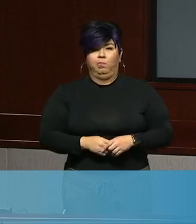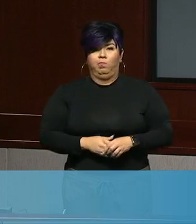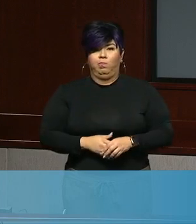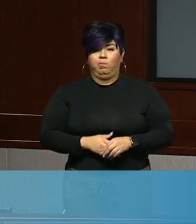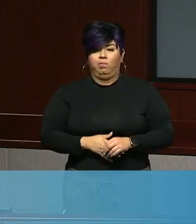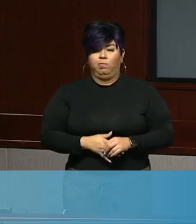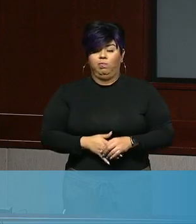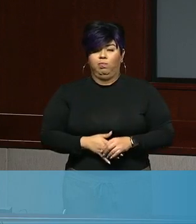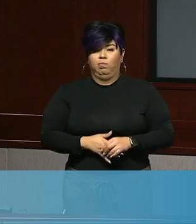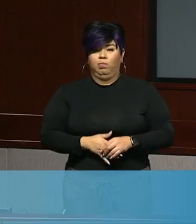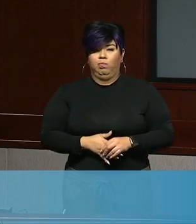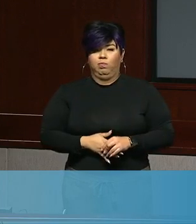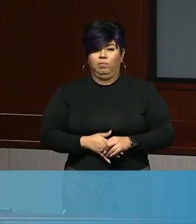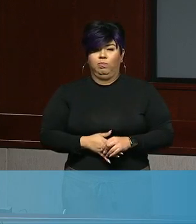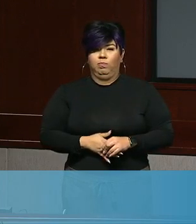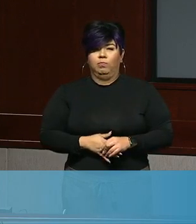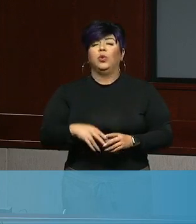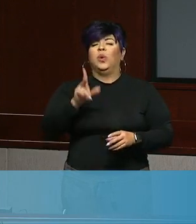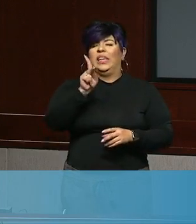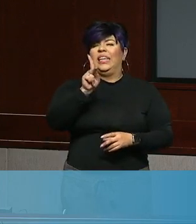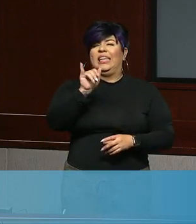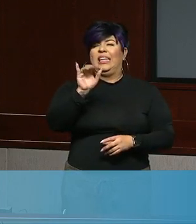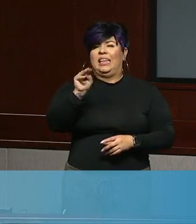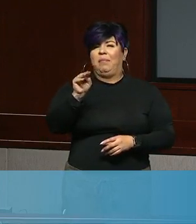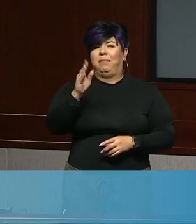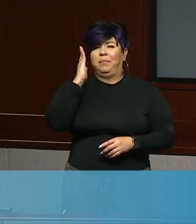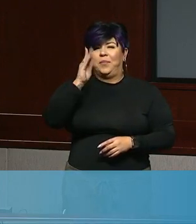Okay. It'll be Kim.